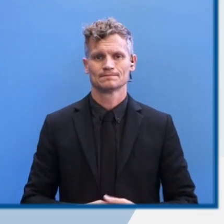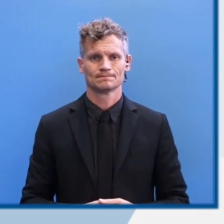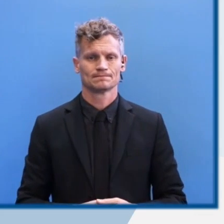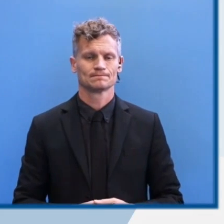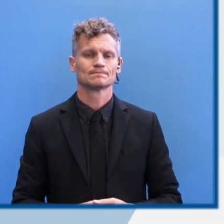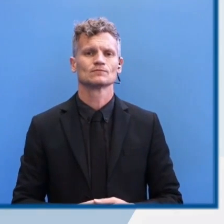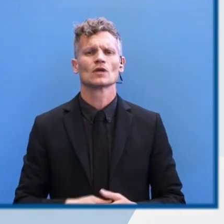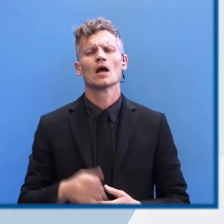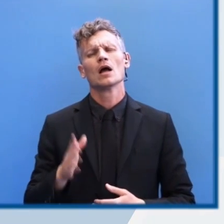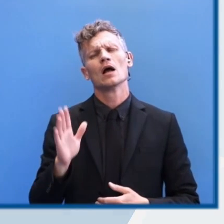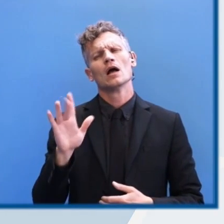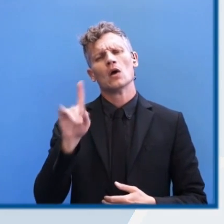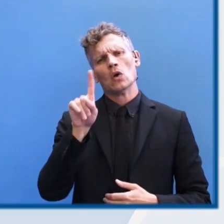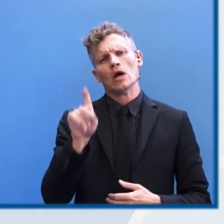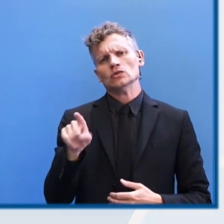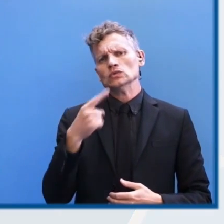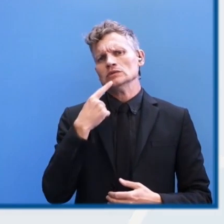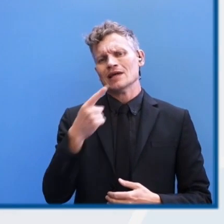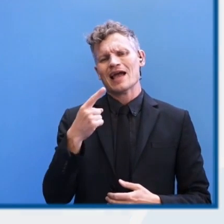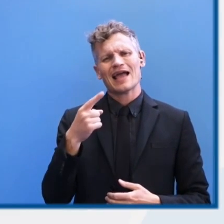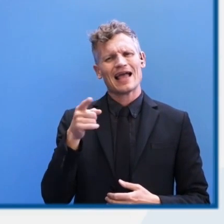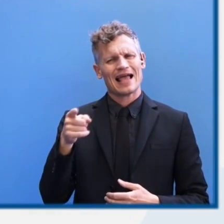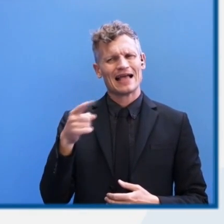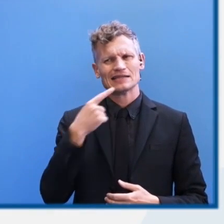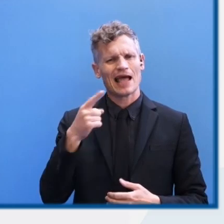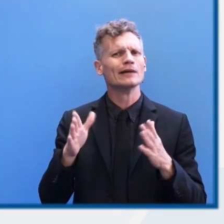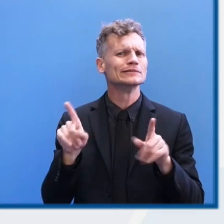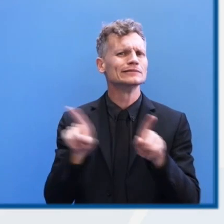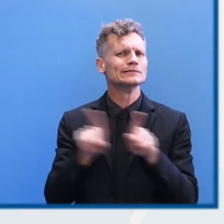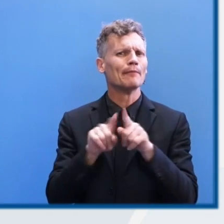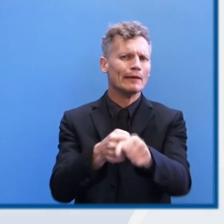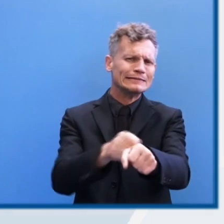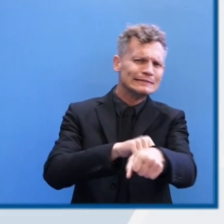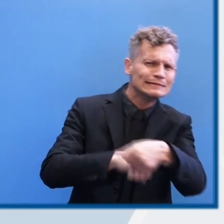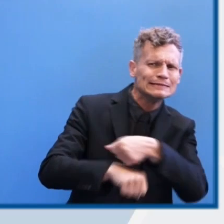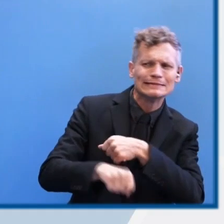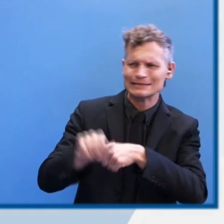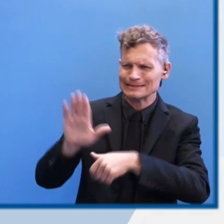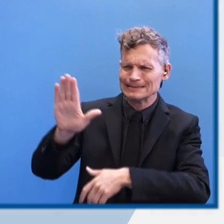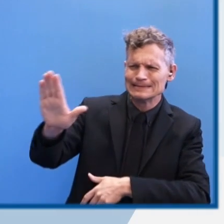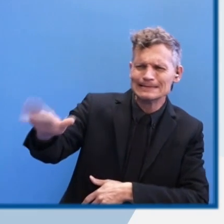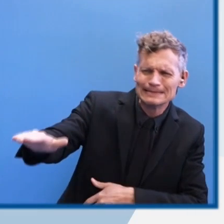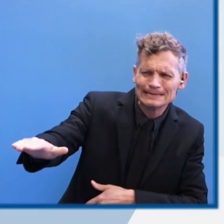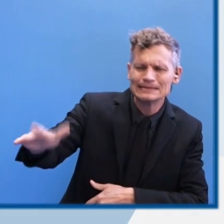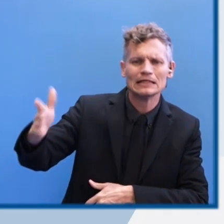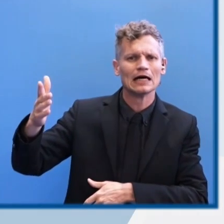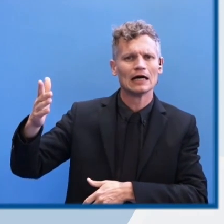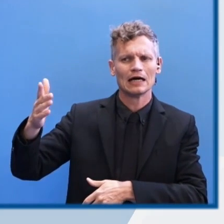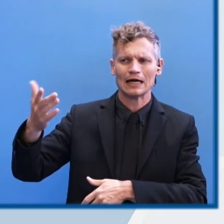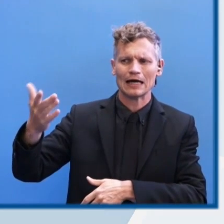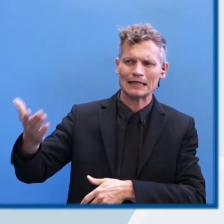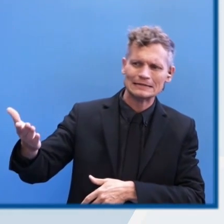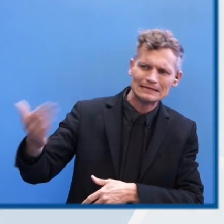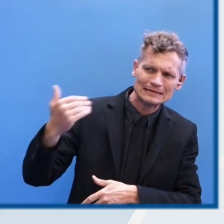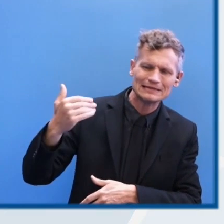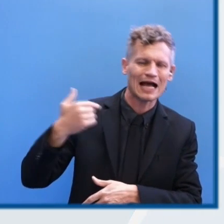when you say the extra mile or the last mile, which we often use, that sort of always brings